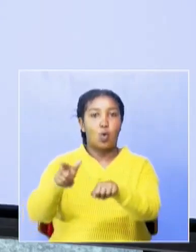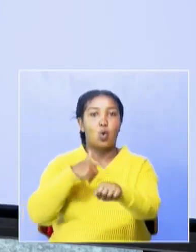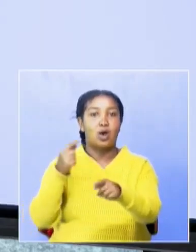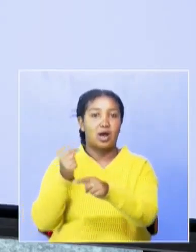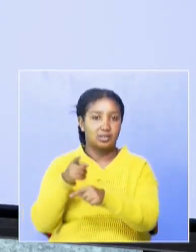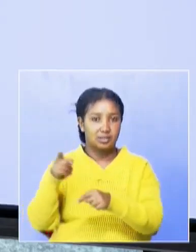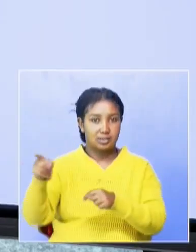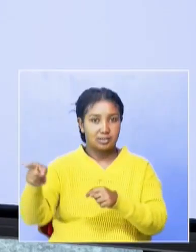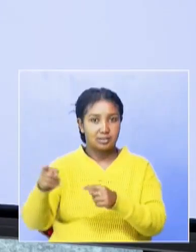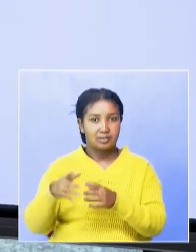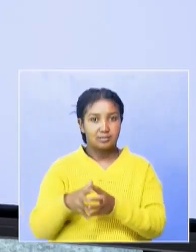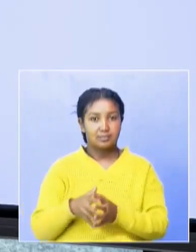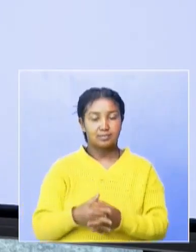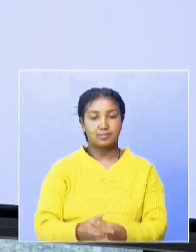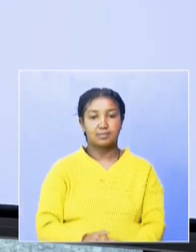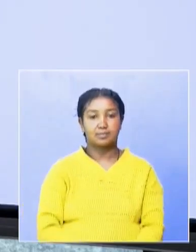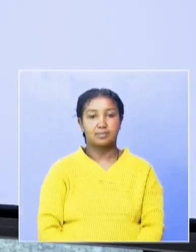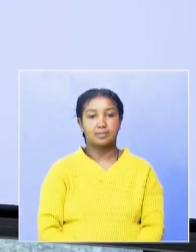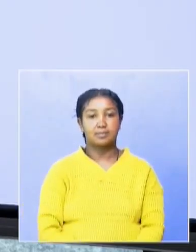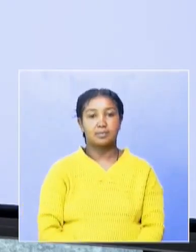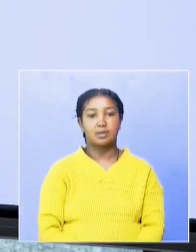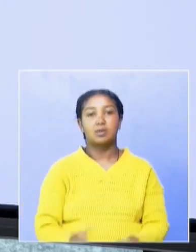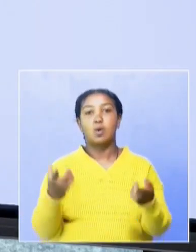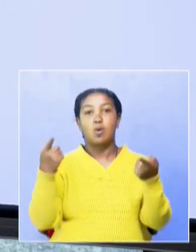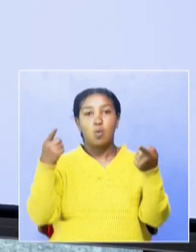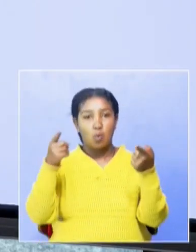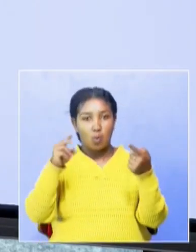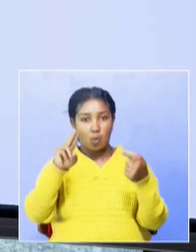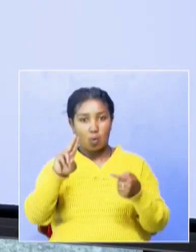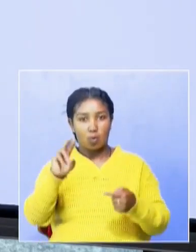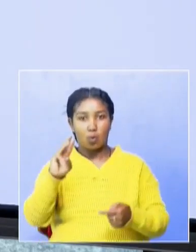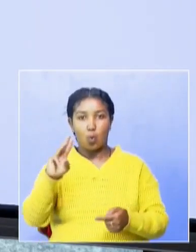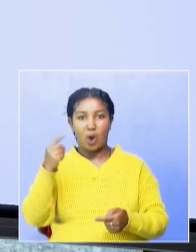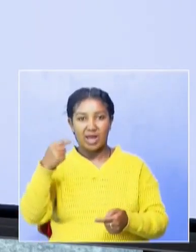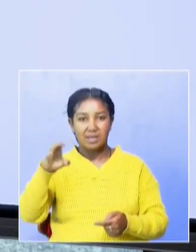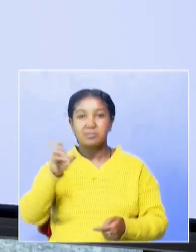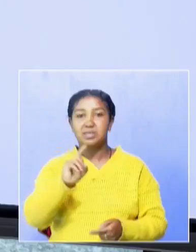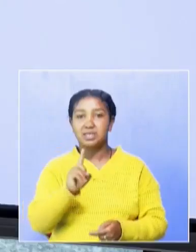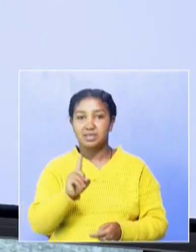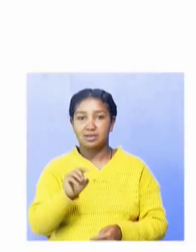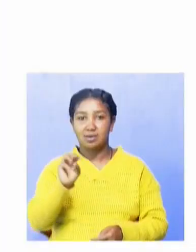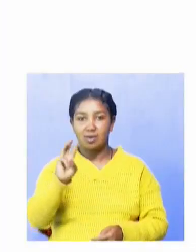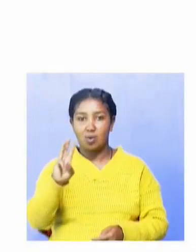action. What about while here? While